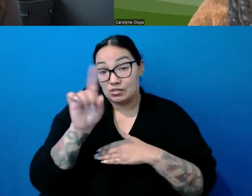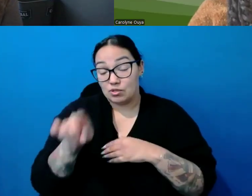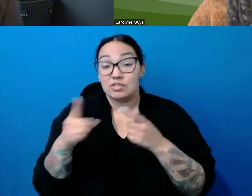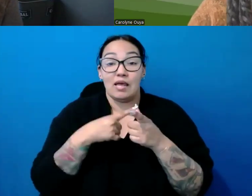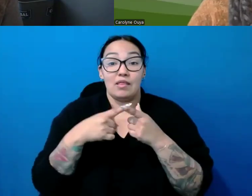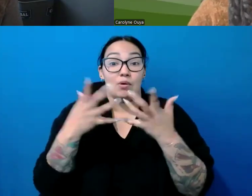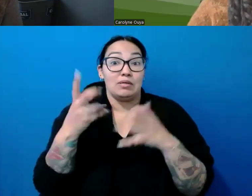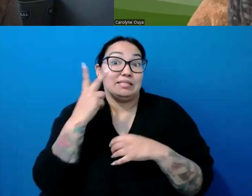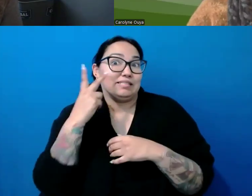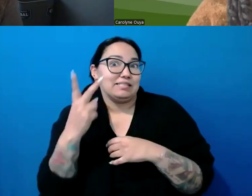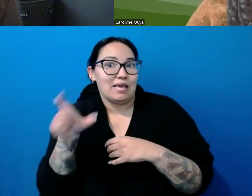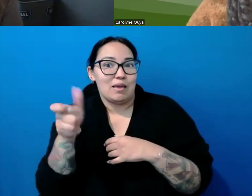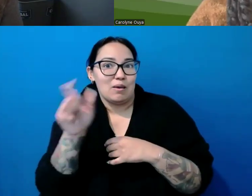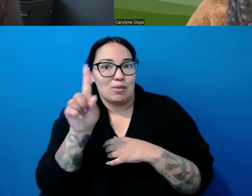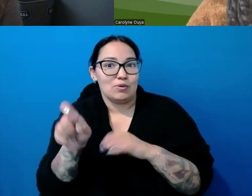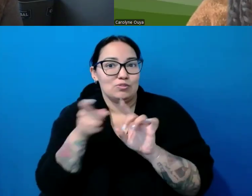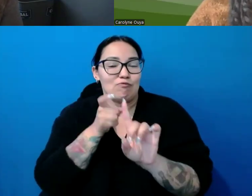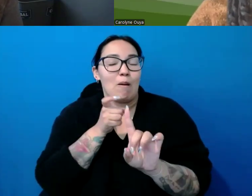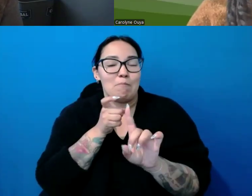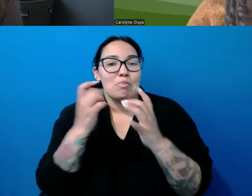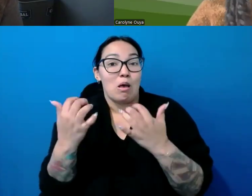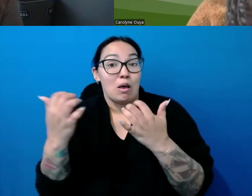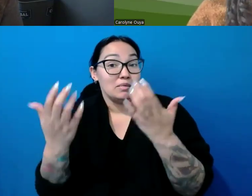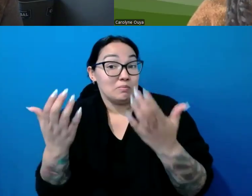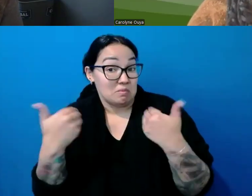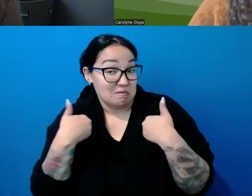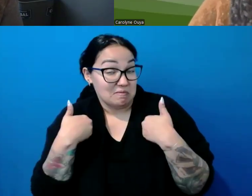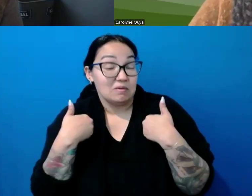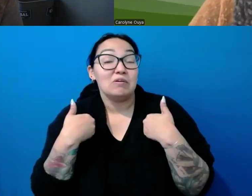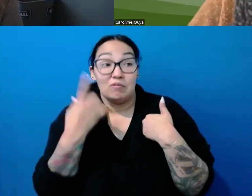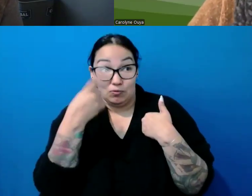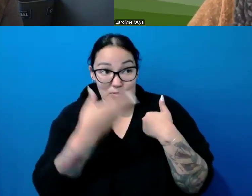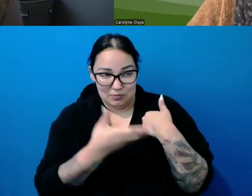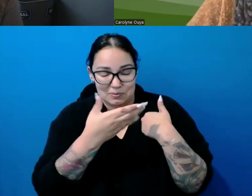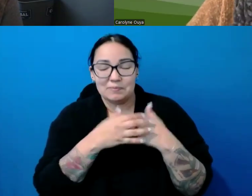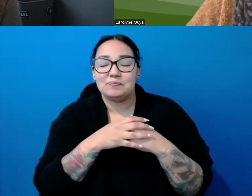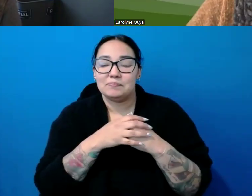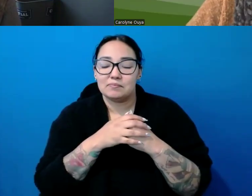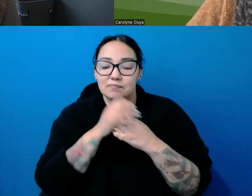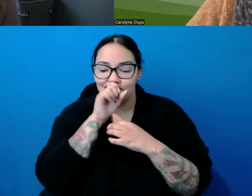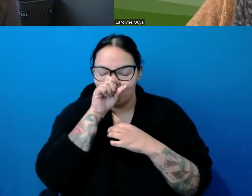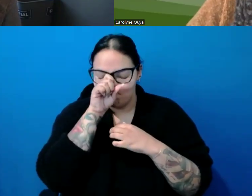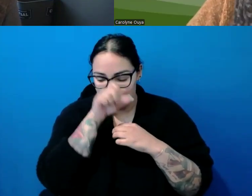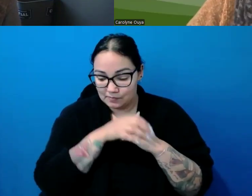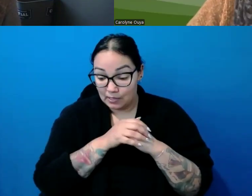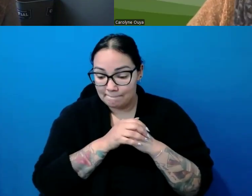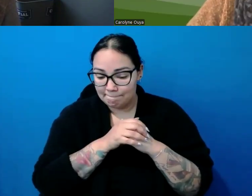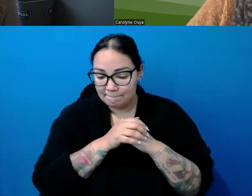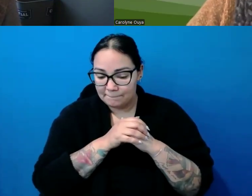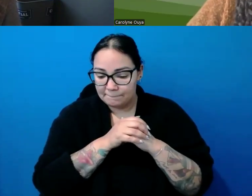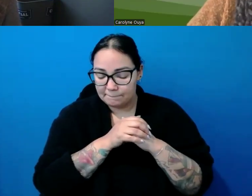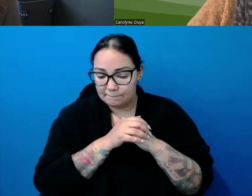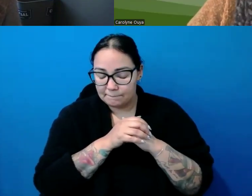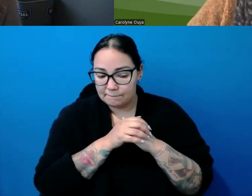to see what questions the audience may have, for you, is so some of the people